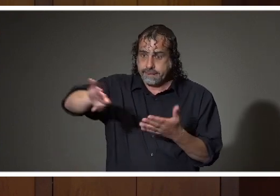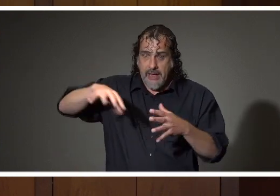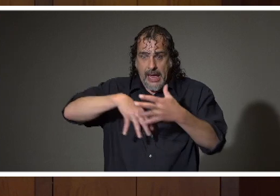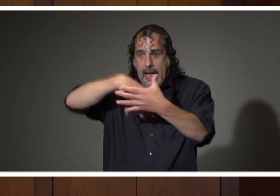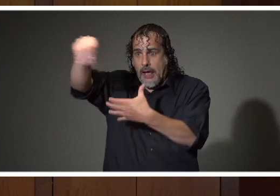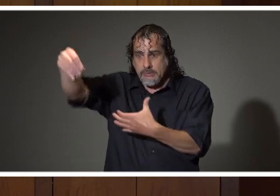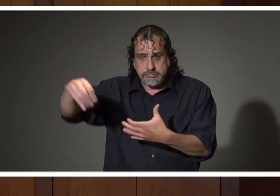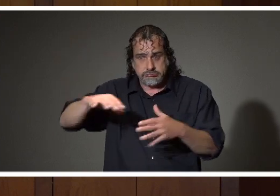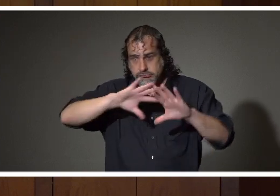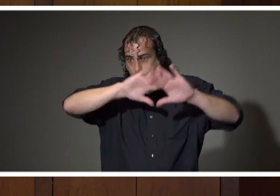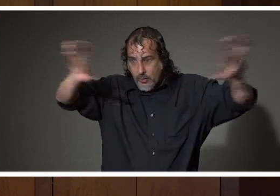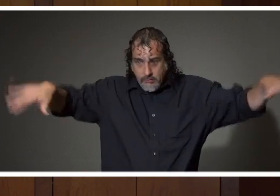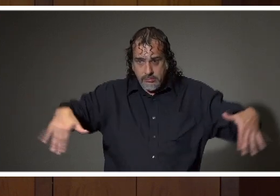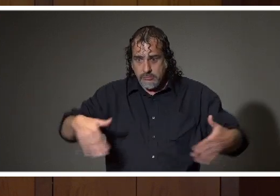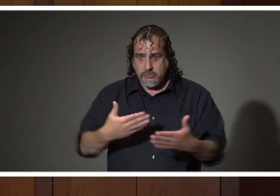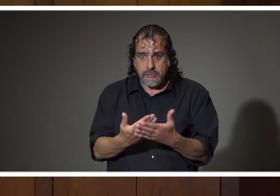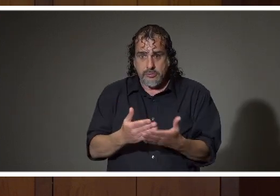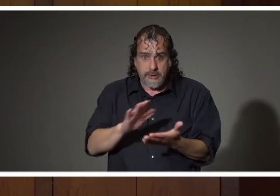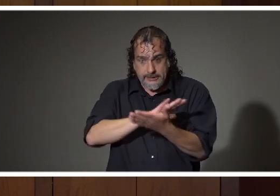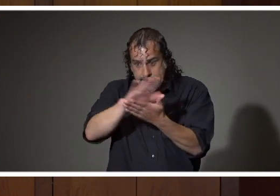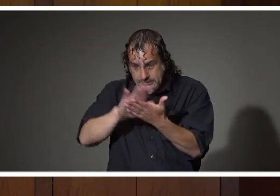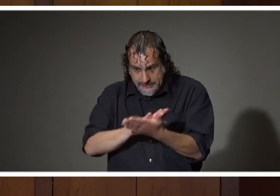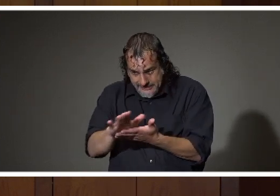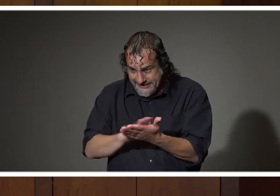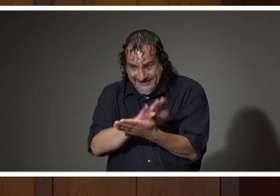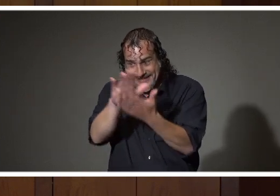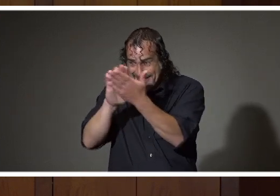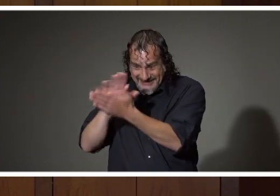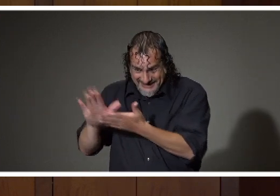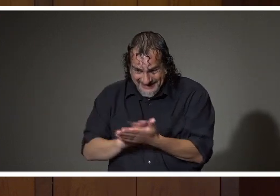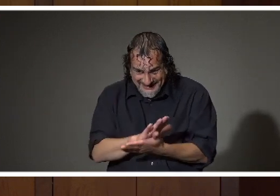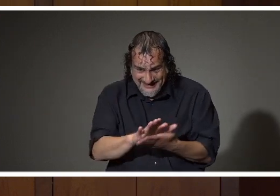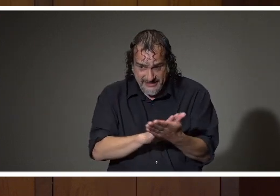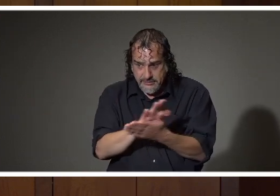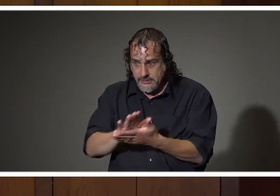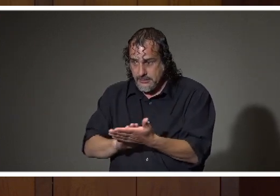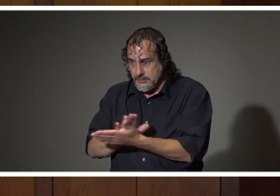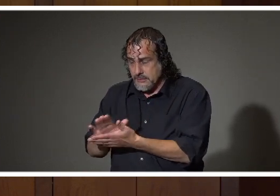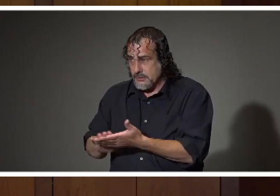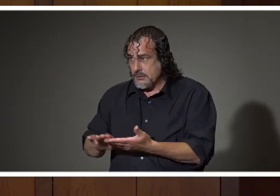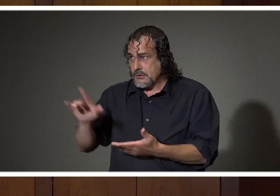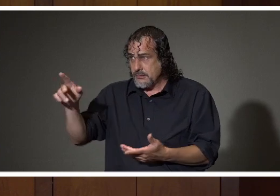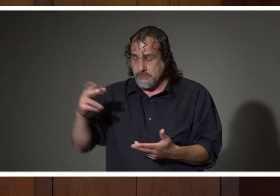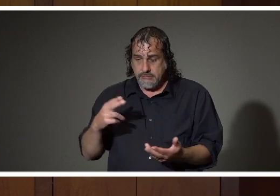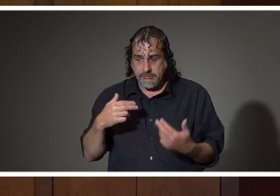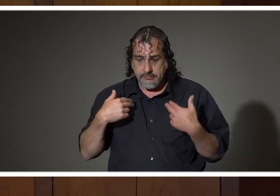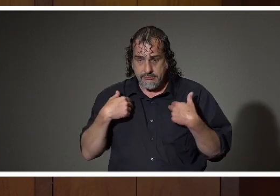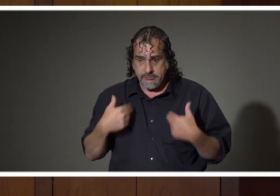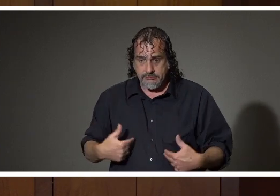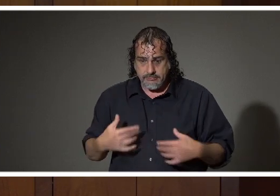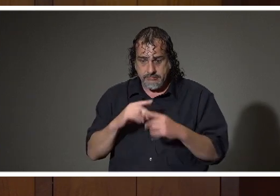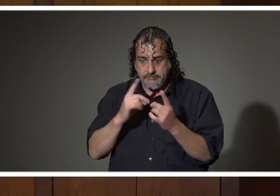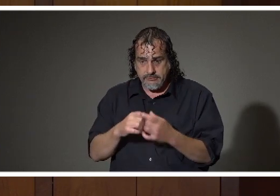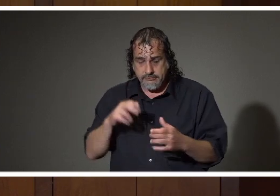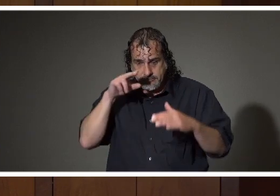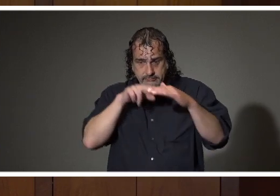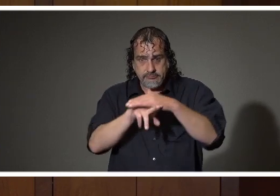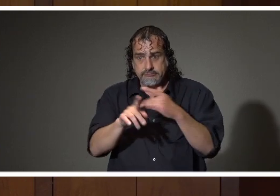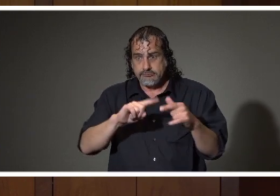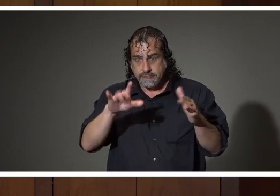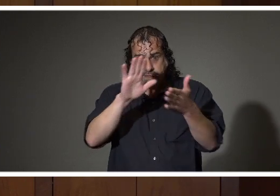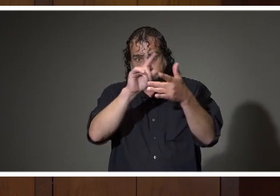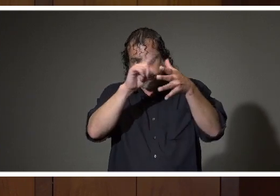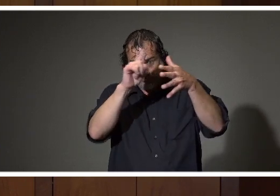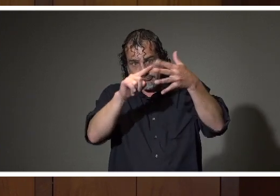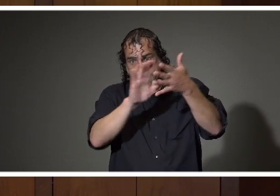sanitize, who certifies them? Who goes in from the health department, or does the health department go in, say, well, you did all these